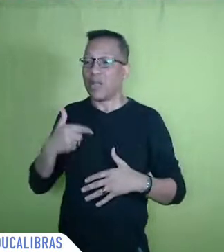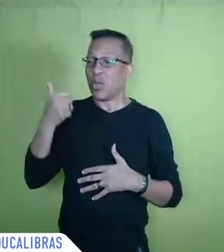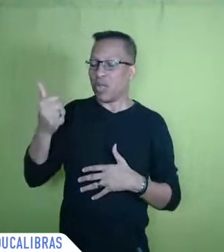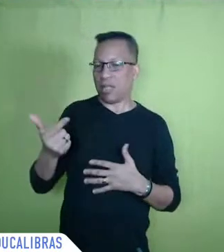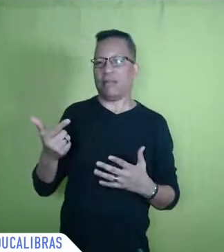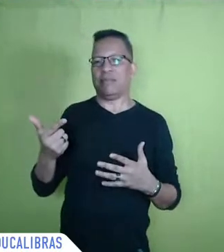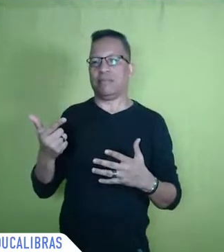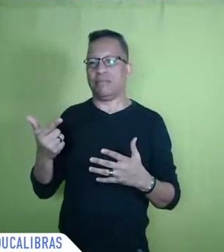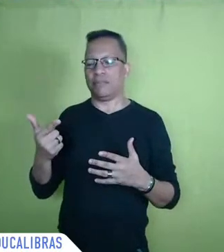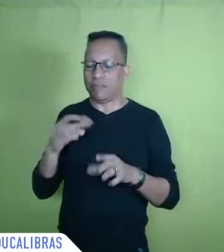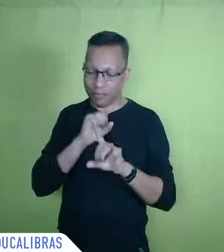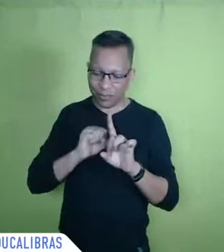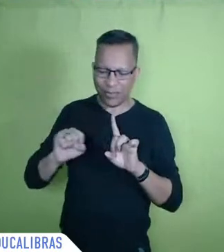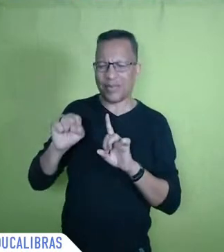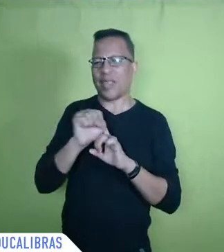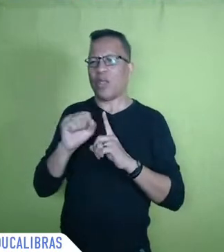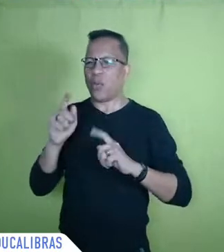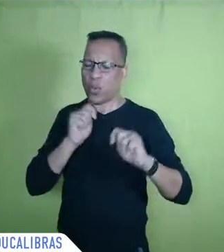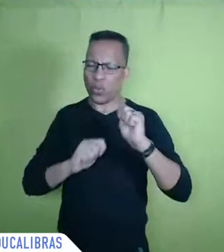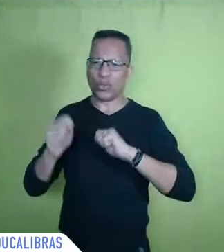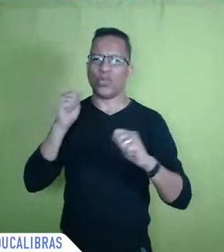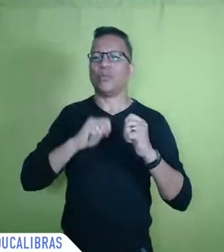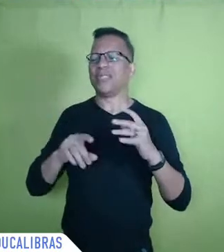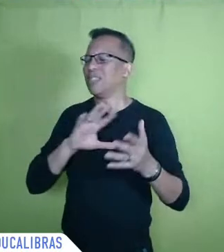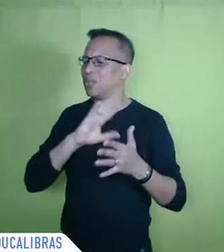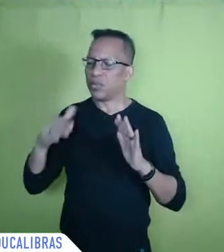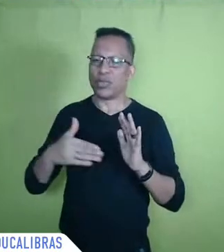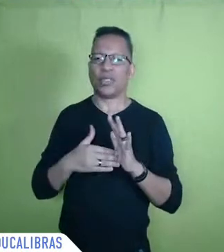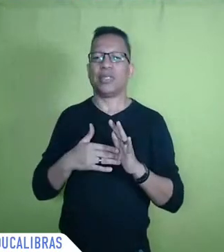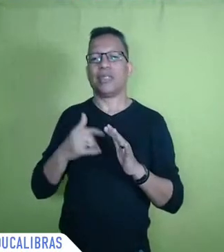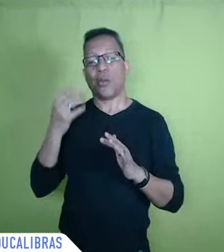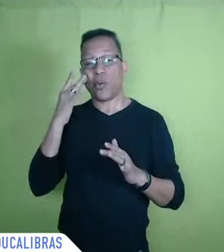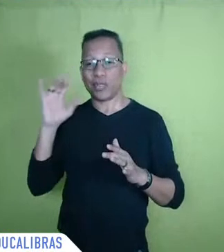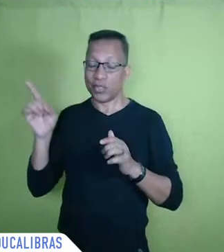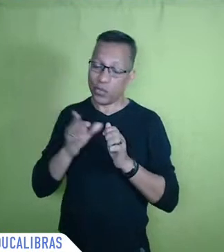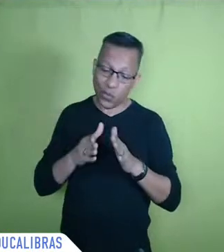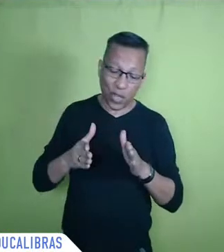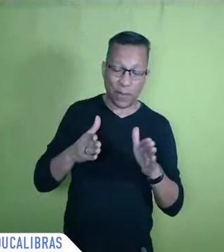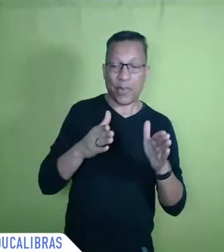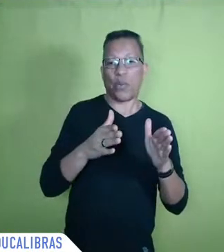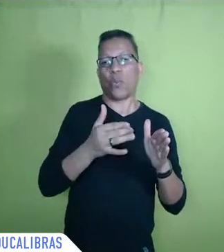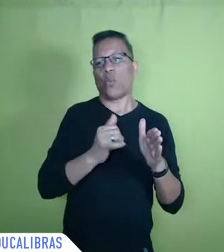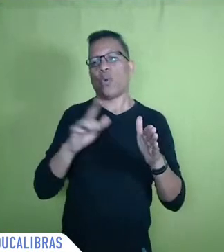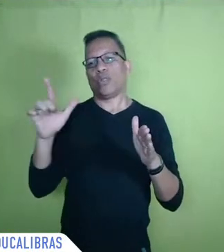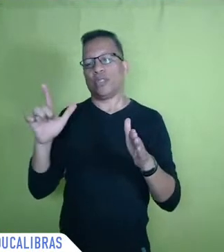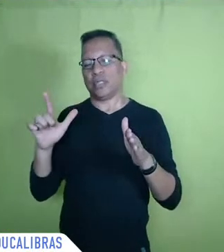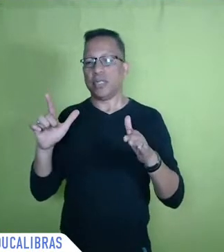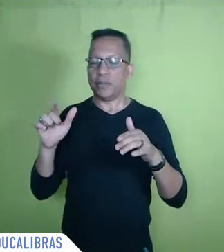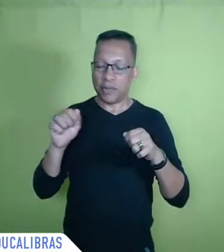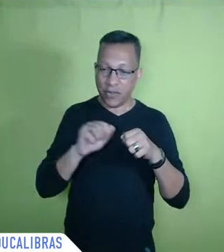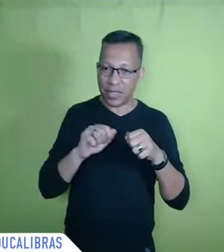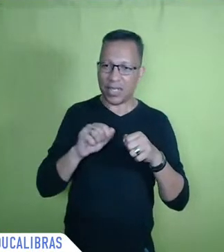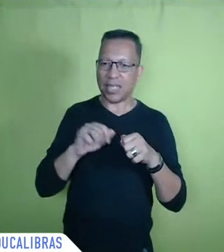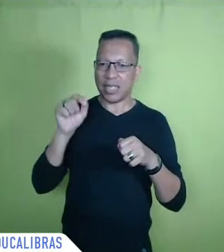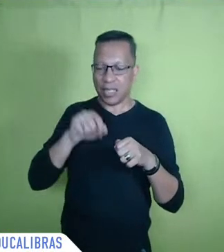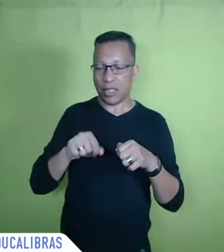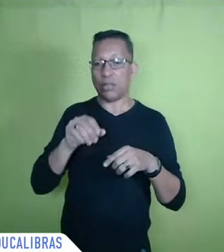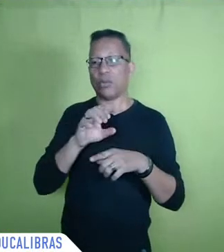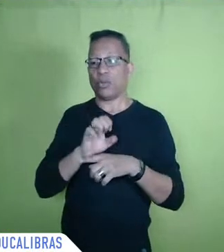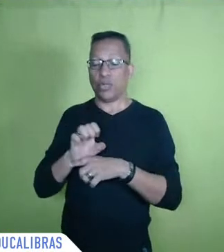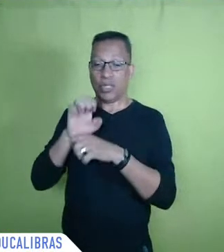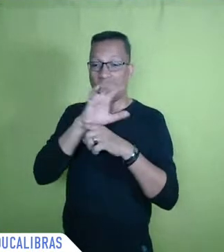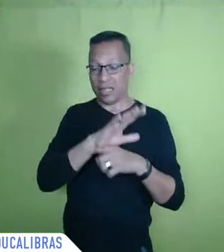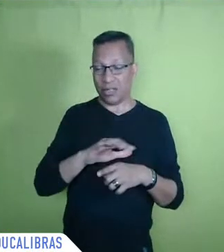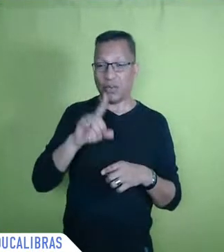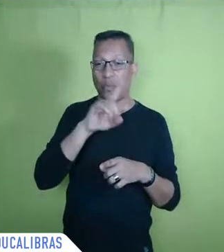minimal and the government situation, especially the pandemic, when you have this terrible sanitation crisis